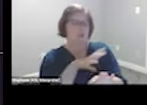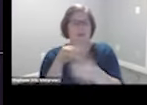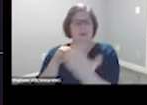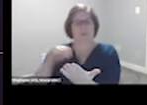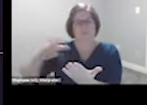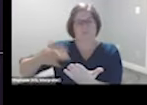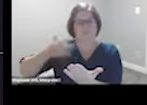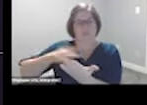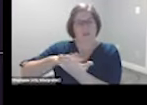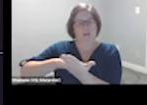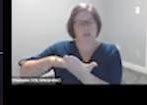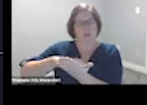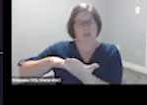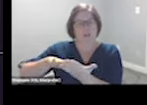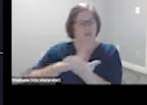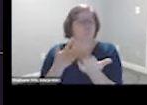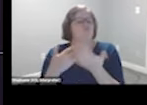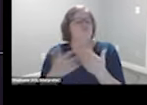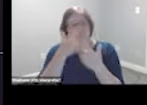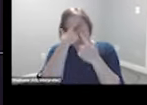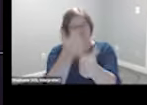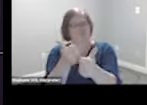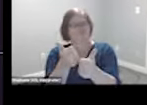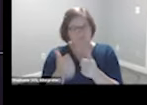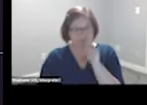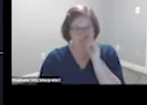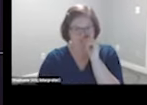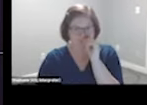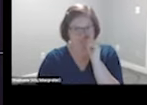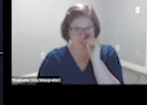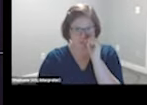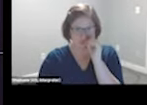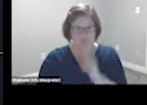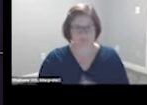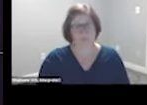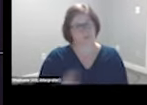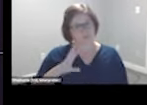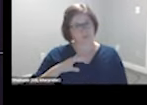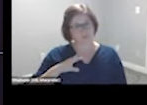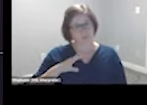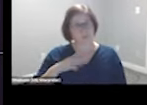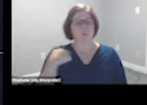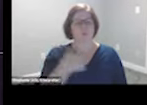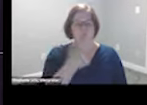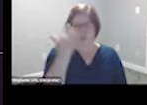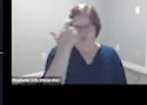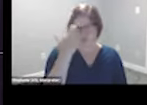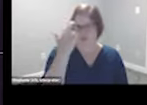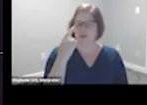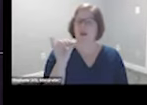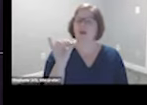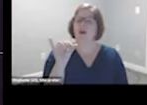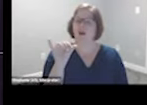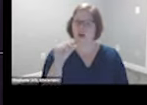other side. So they can use whatever combination of visual and tactile they want to. And this made us realize very early on that these models